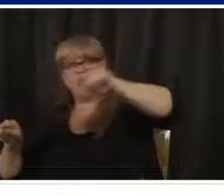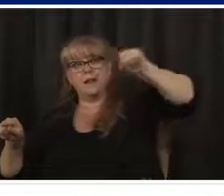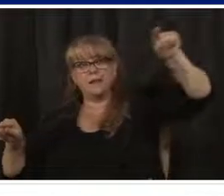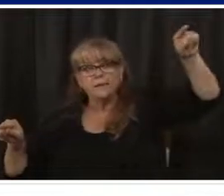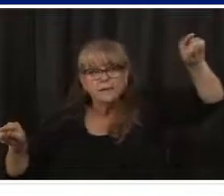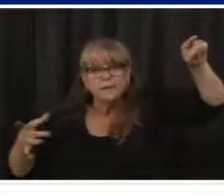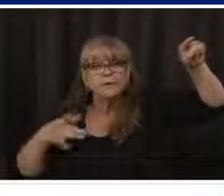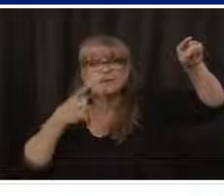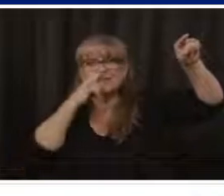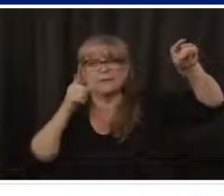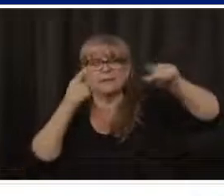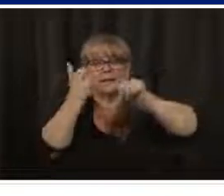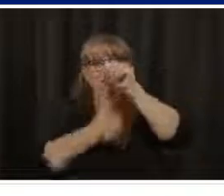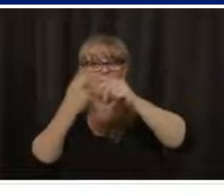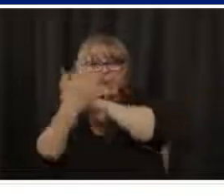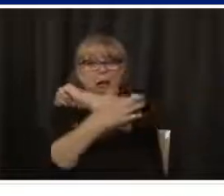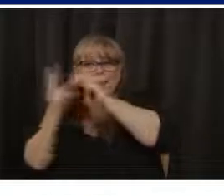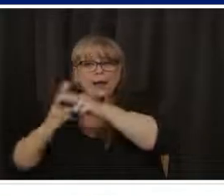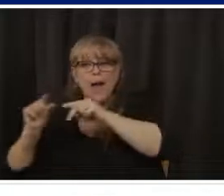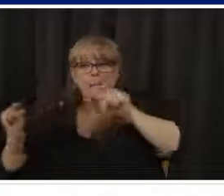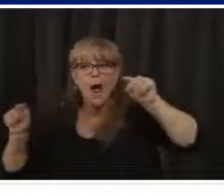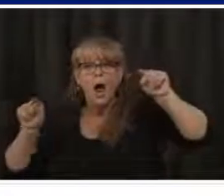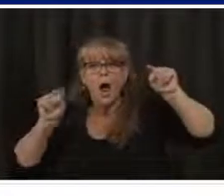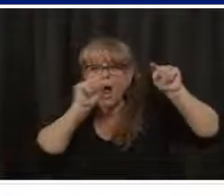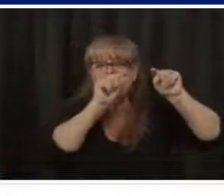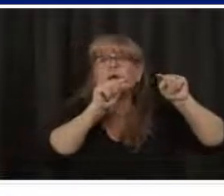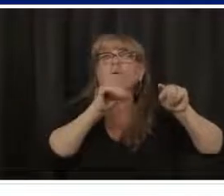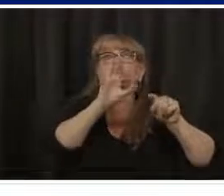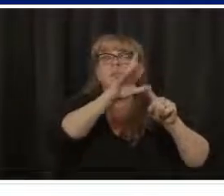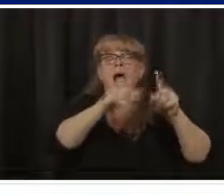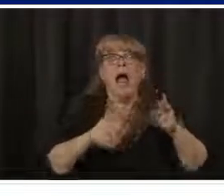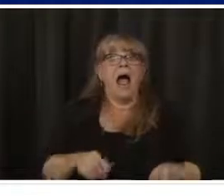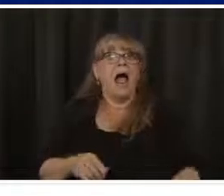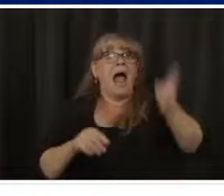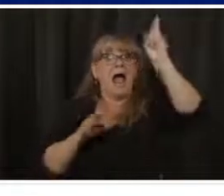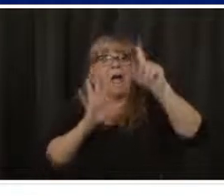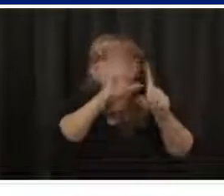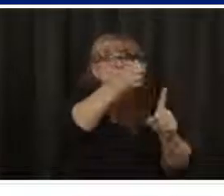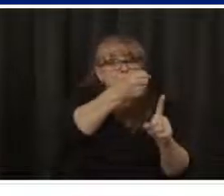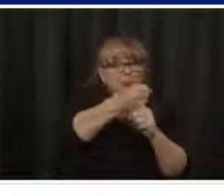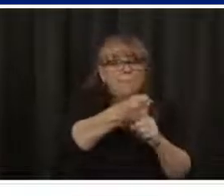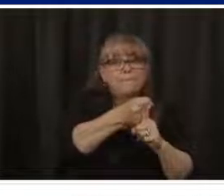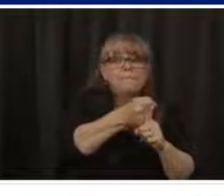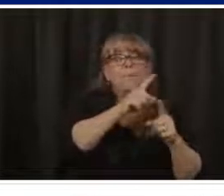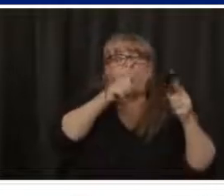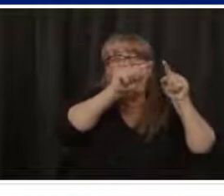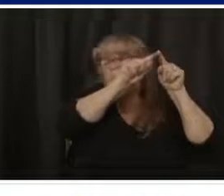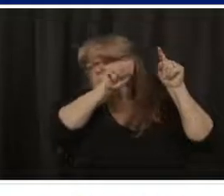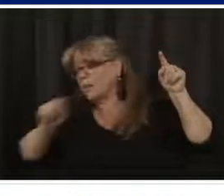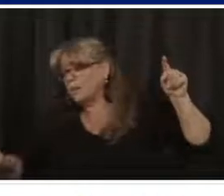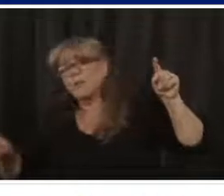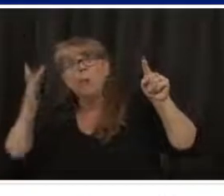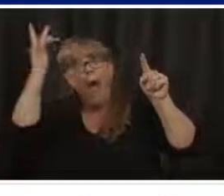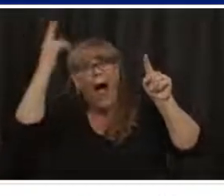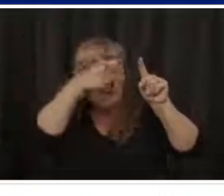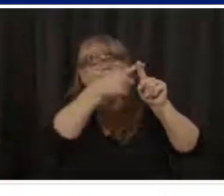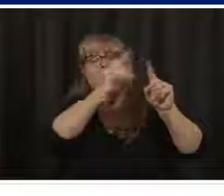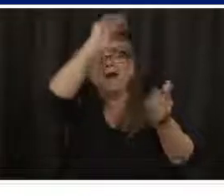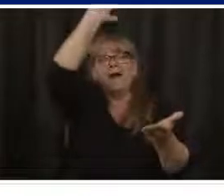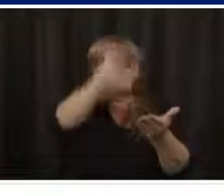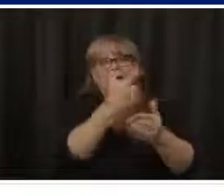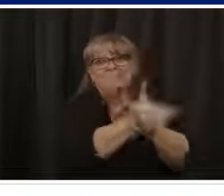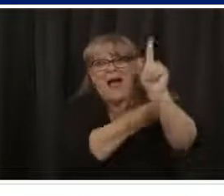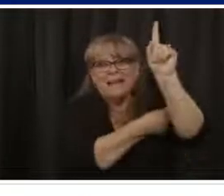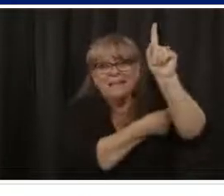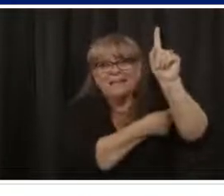association between high case rates and low vaccination rates, and then high vaccination rates and low